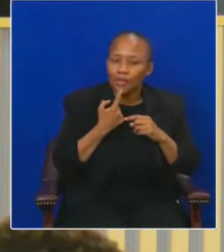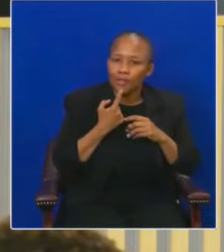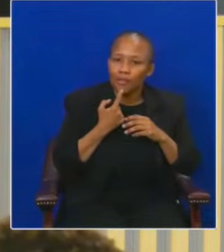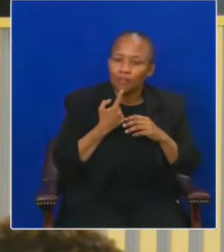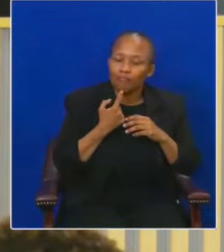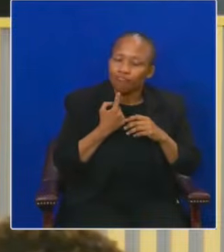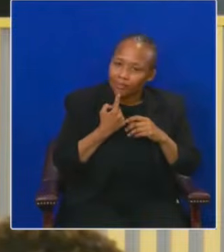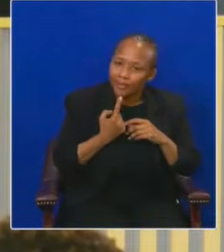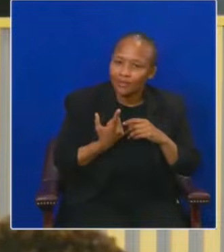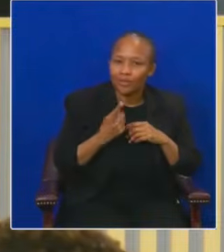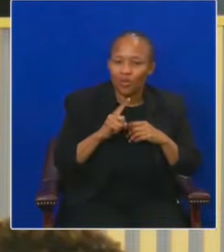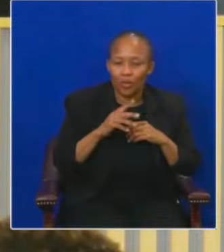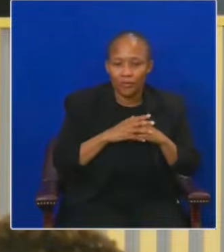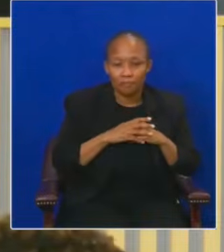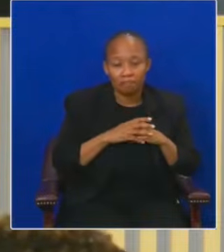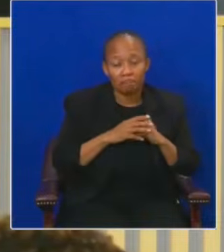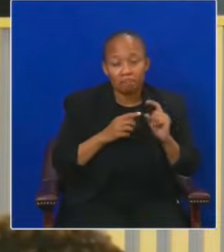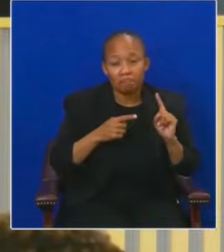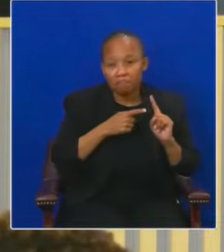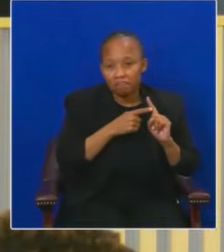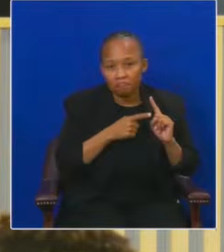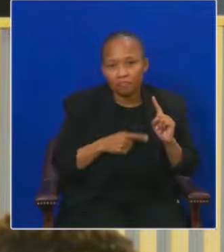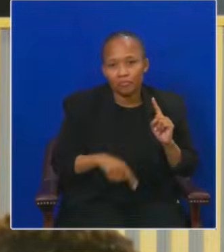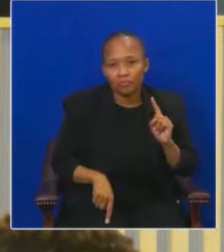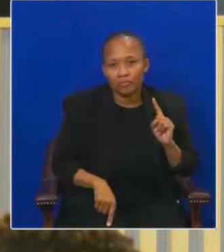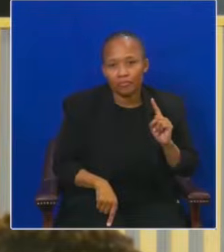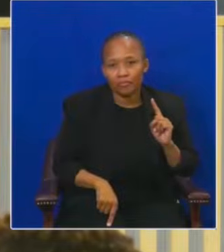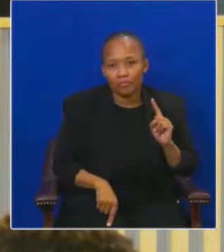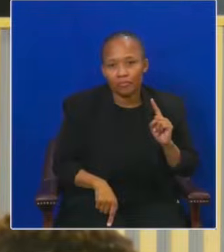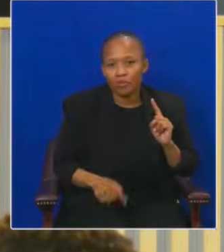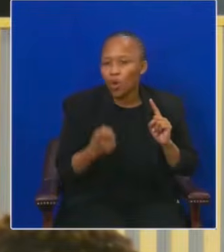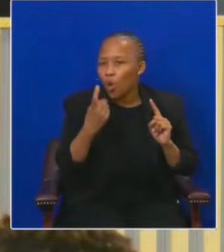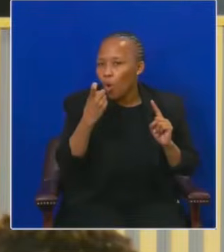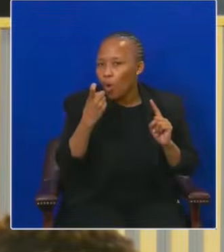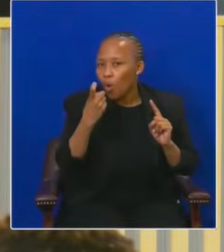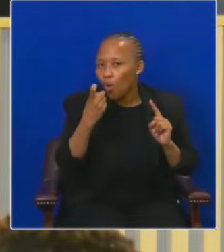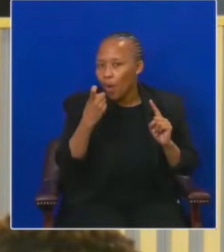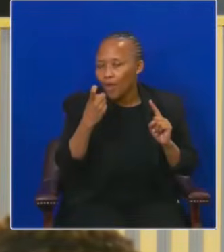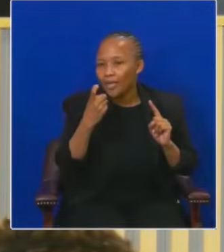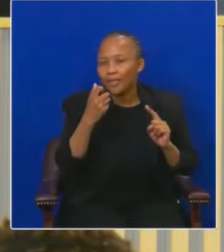related to one General Sinona.